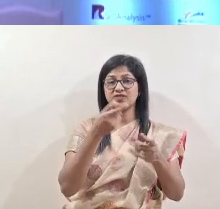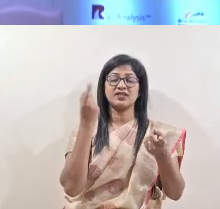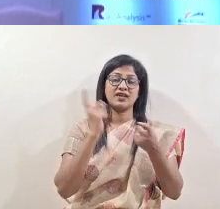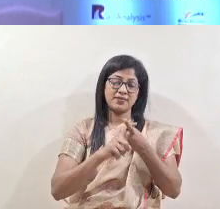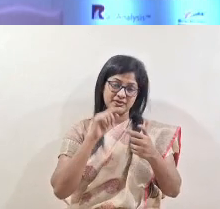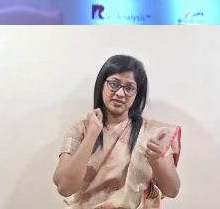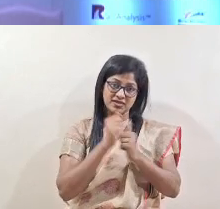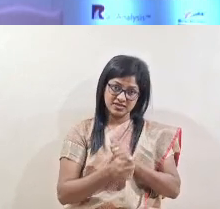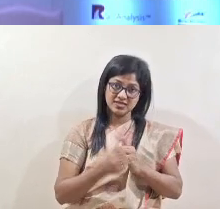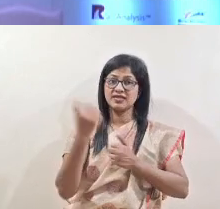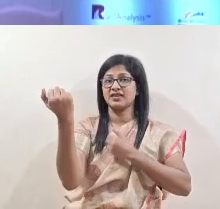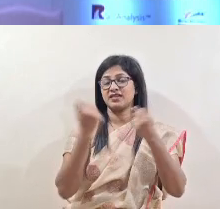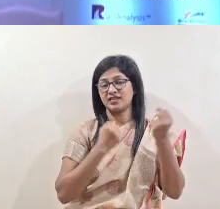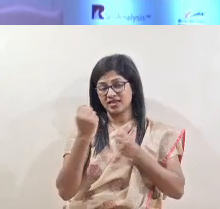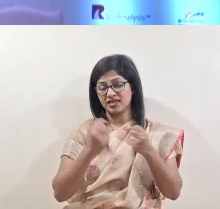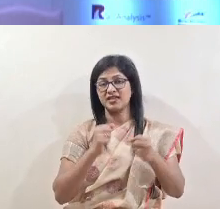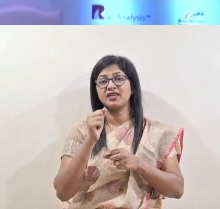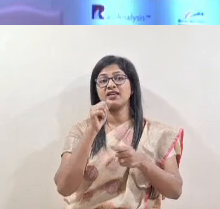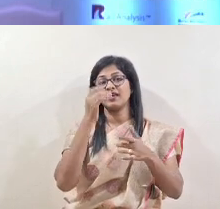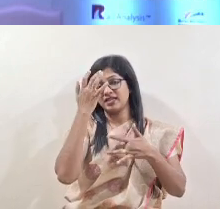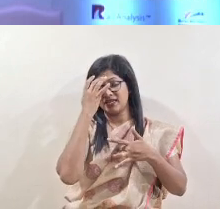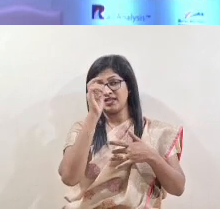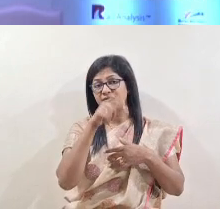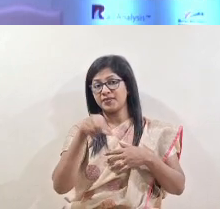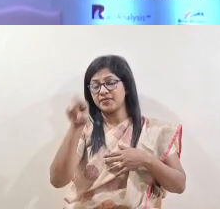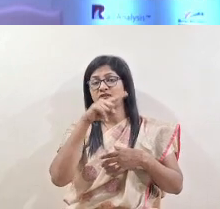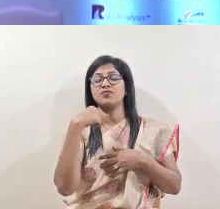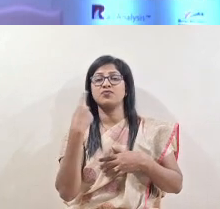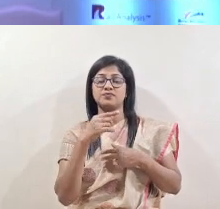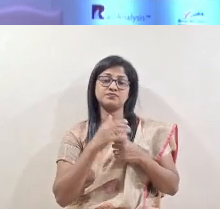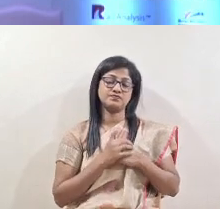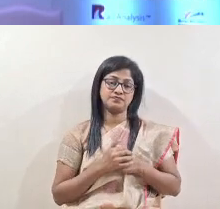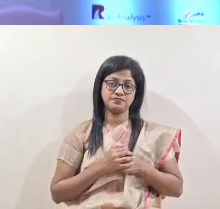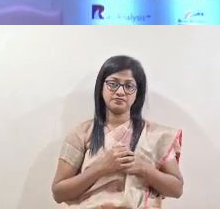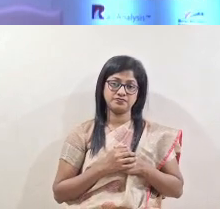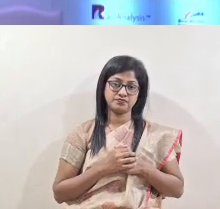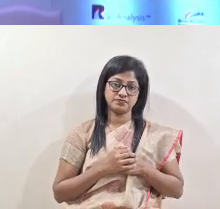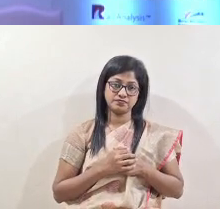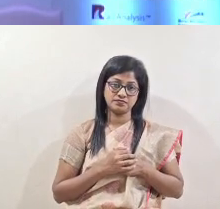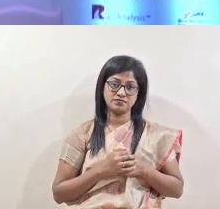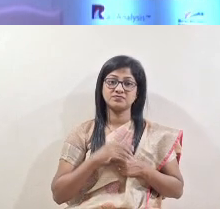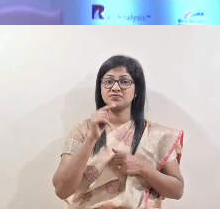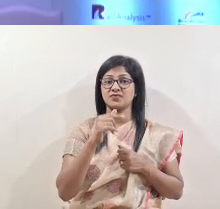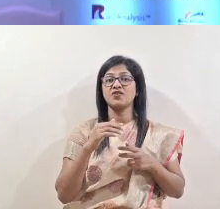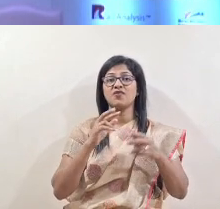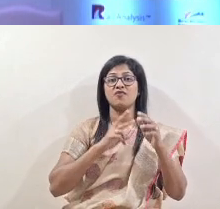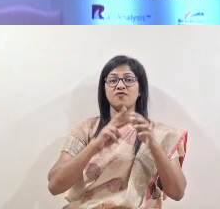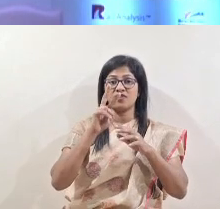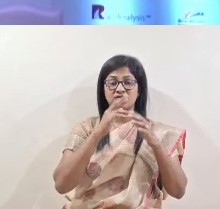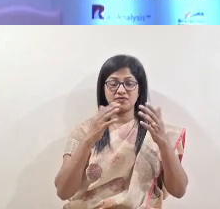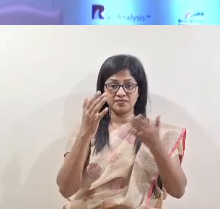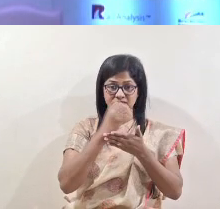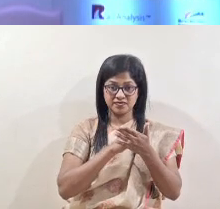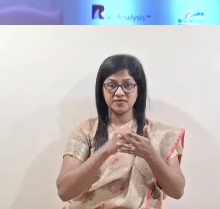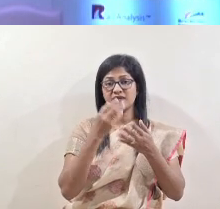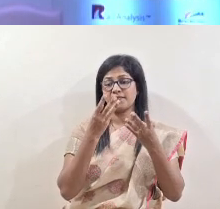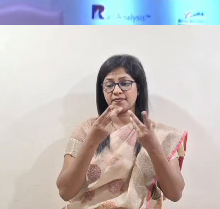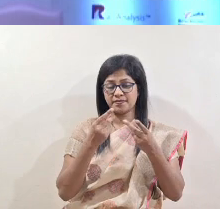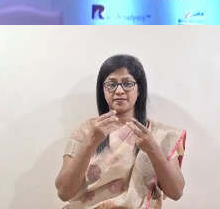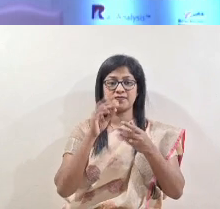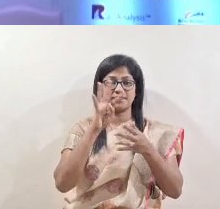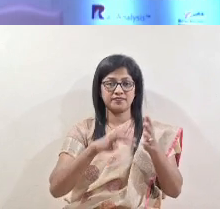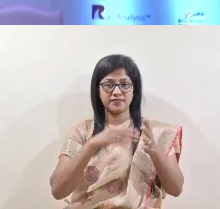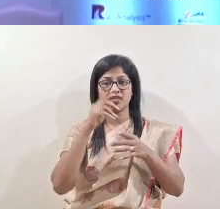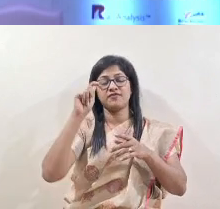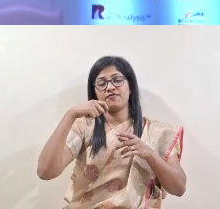incident, about the vehicle, and about the victim characteristics. Moving further, for the volume data, we have used the manual methods and the